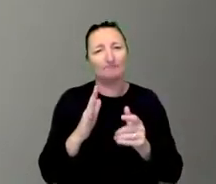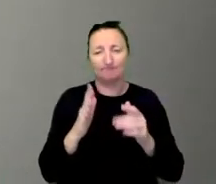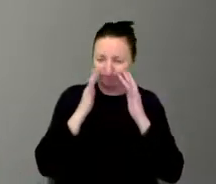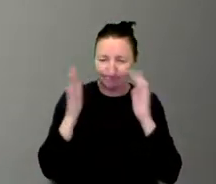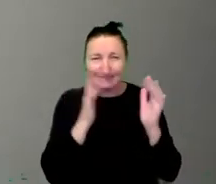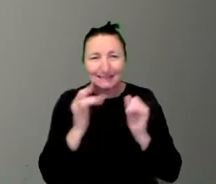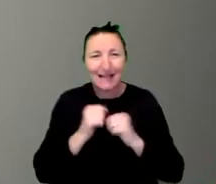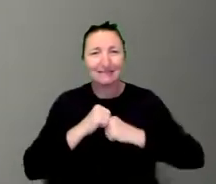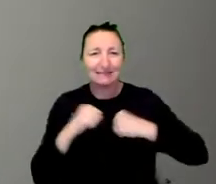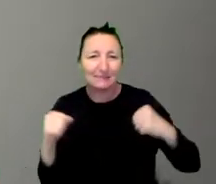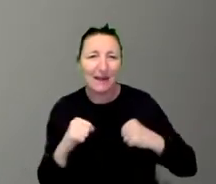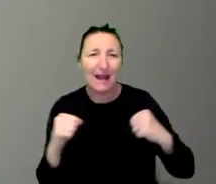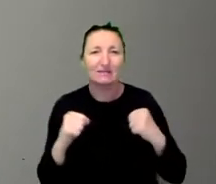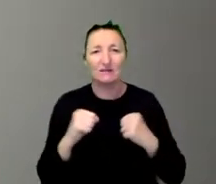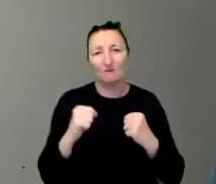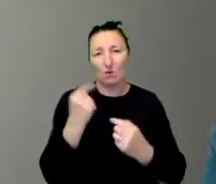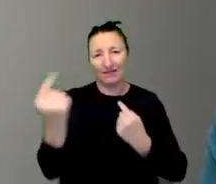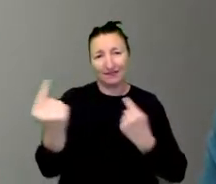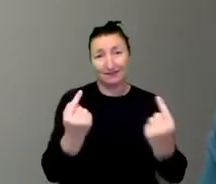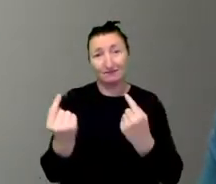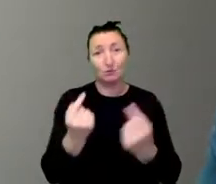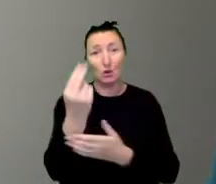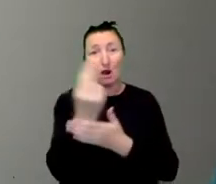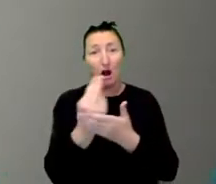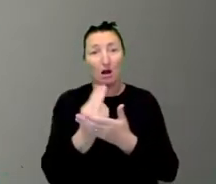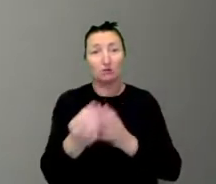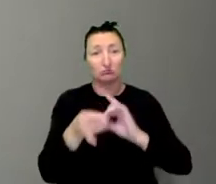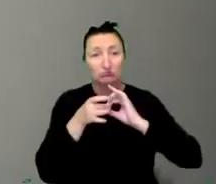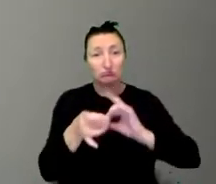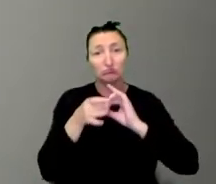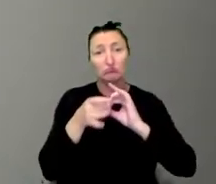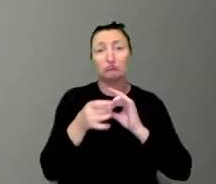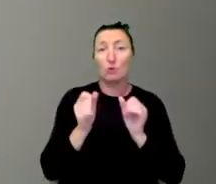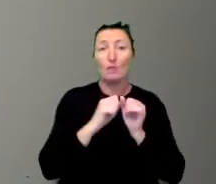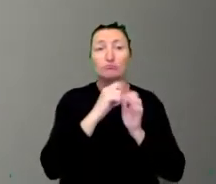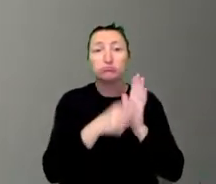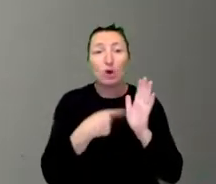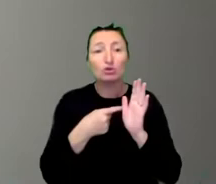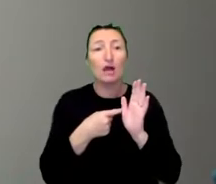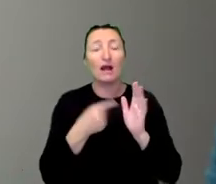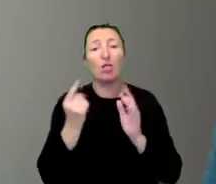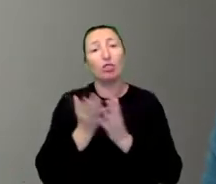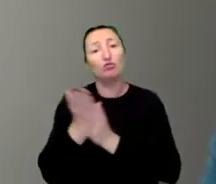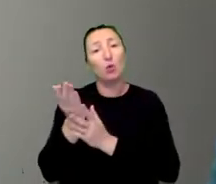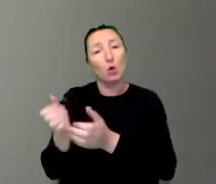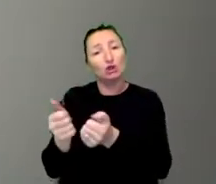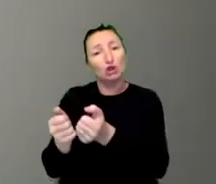and artists who communicate and collaborate on projects via their Discord server and a Twitch